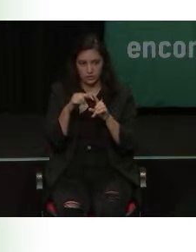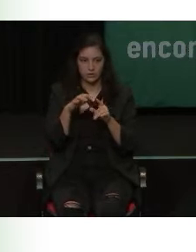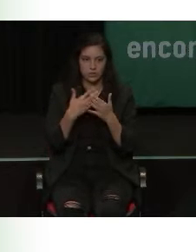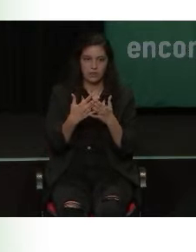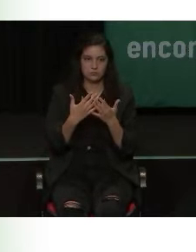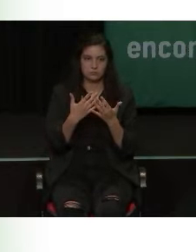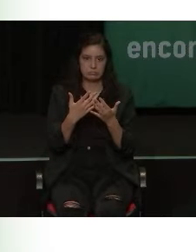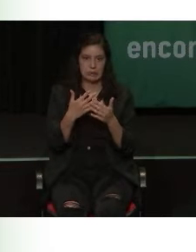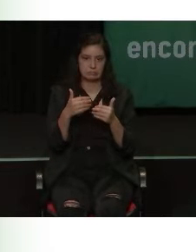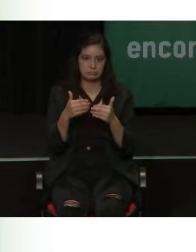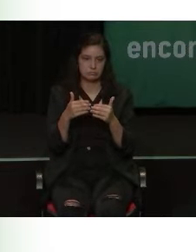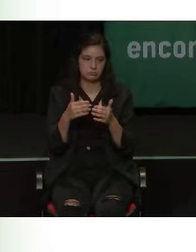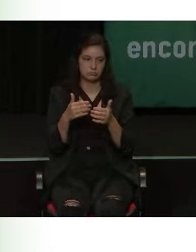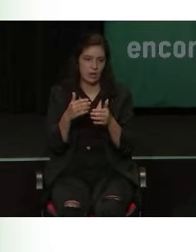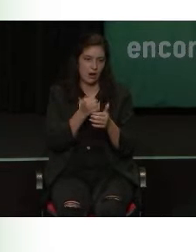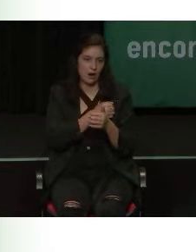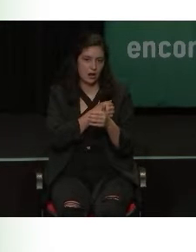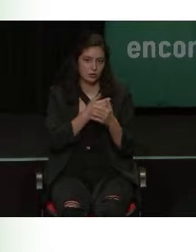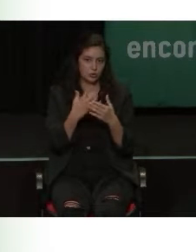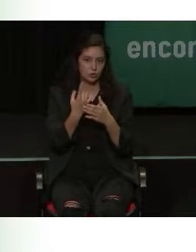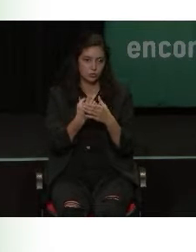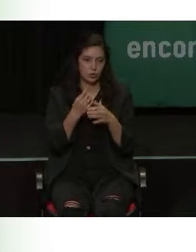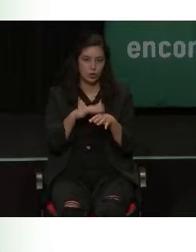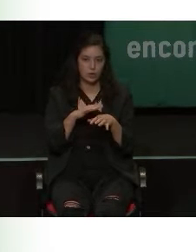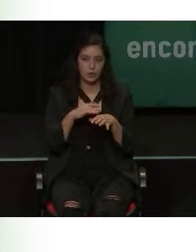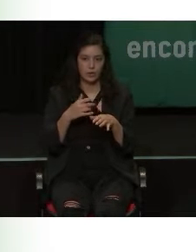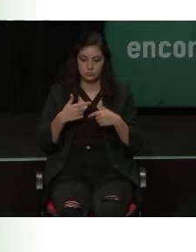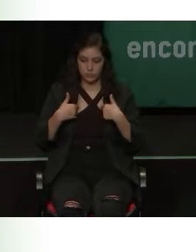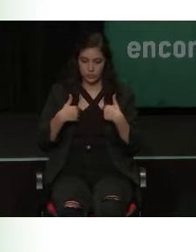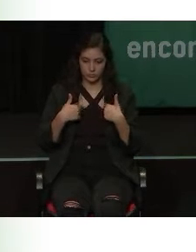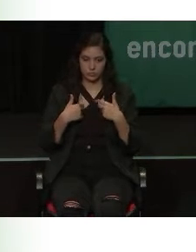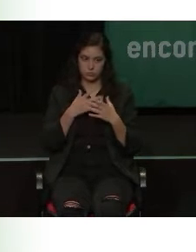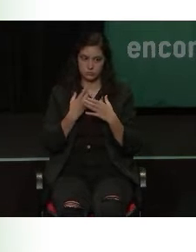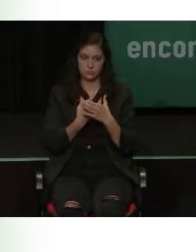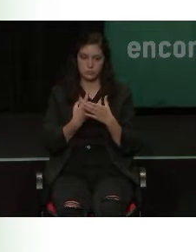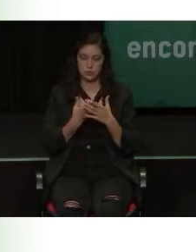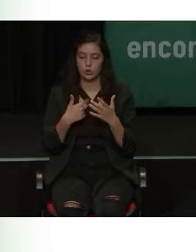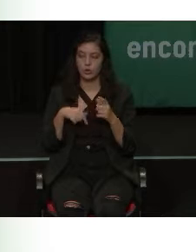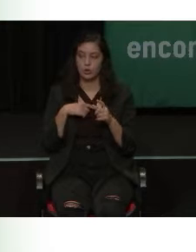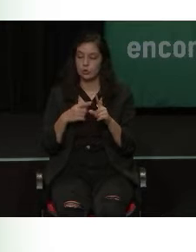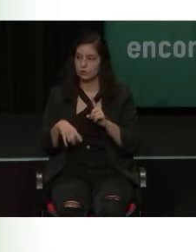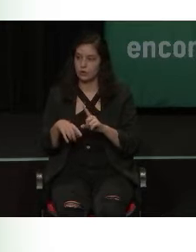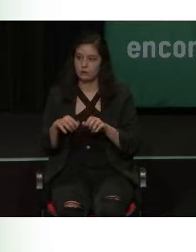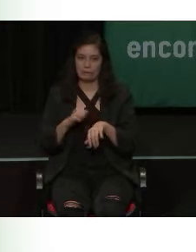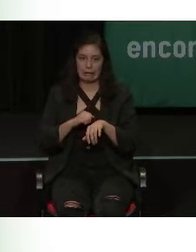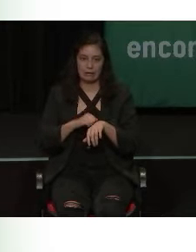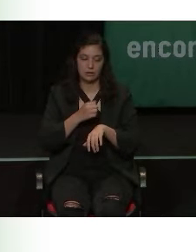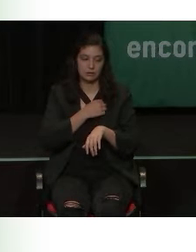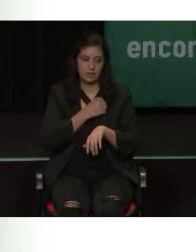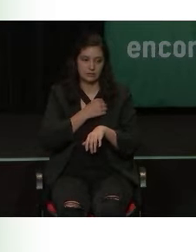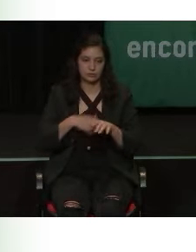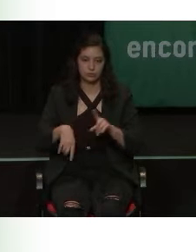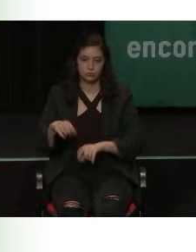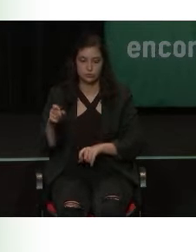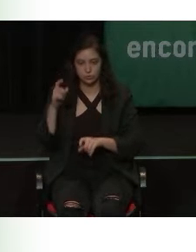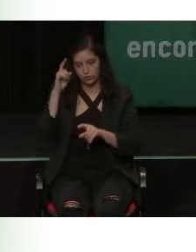strict rules to make people follow the lockdown. People voluntarily chose